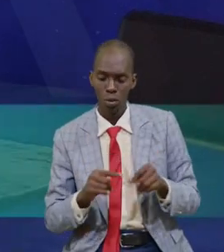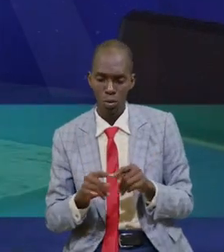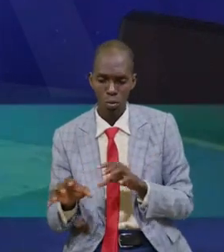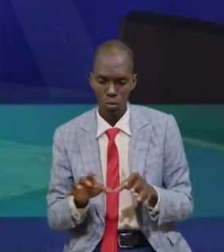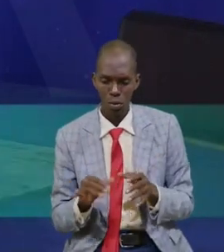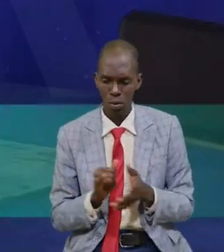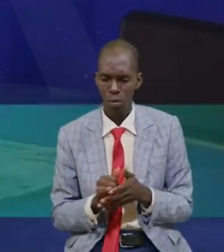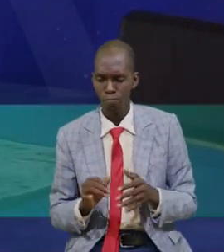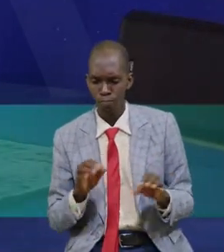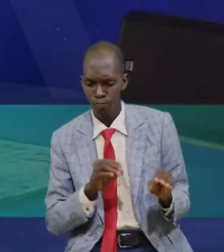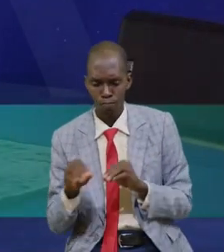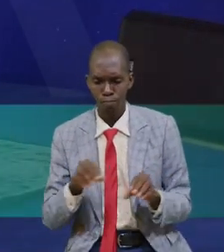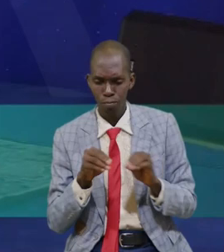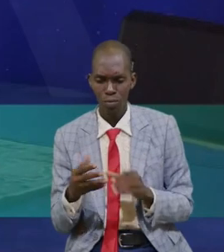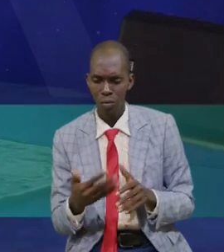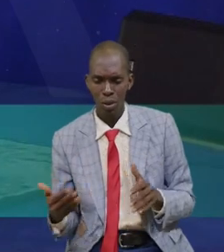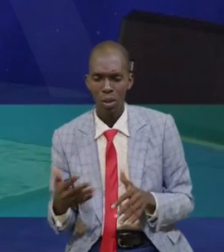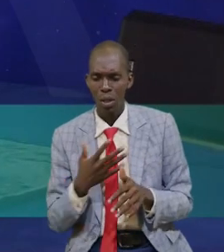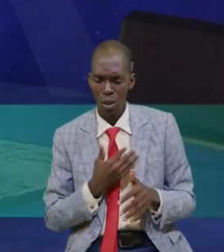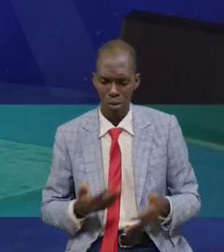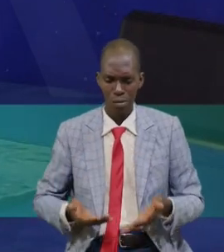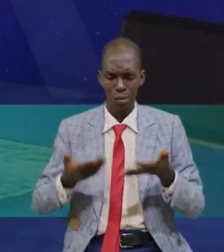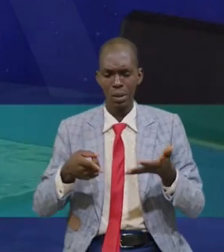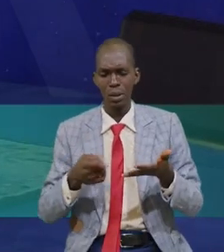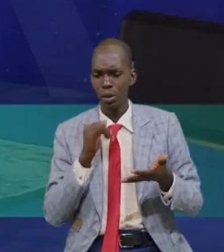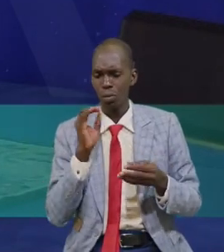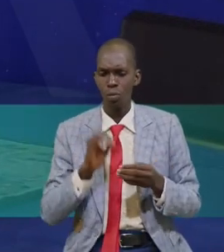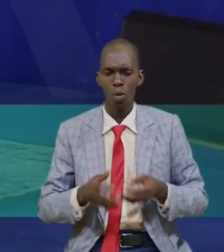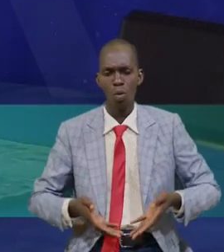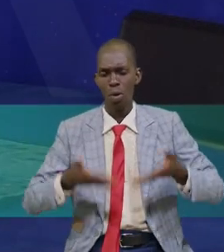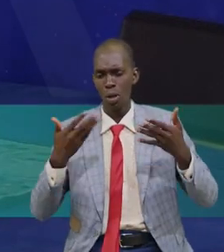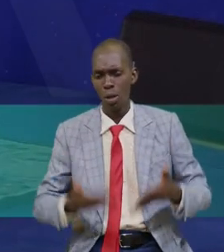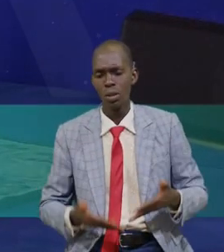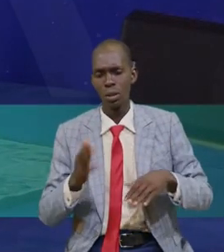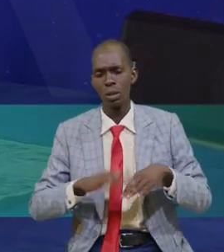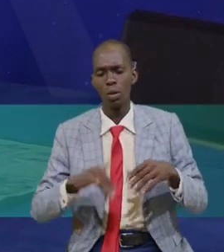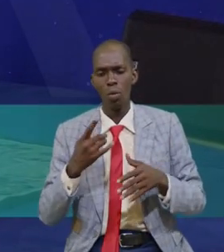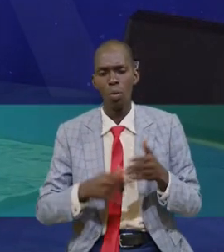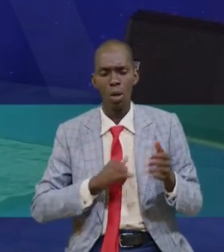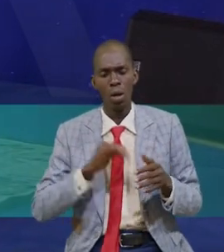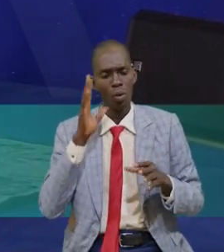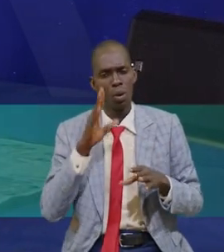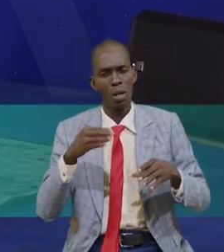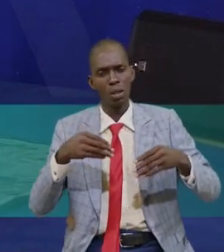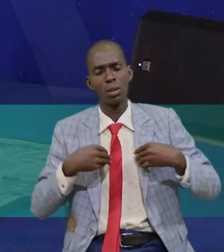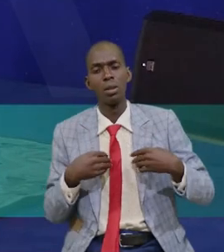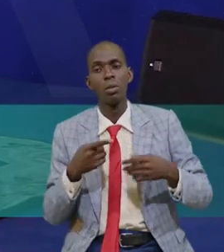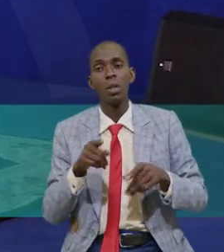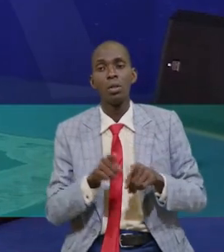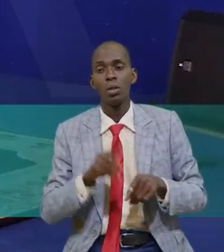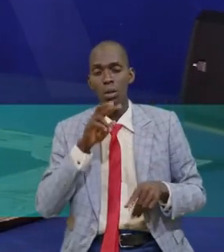heavier than they will accept as you are flying, as you are going to your great